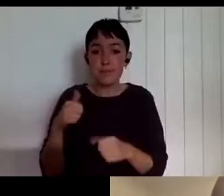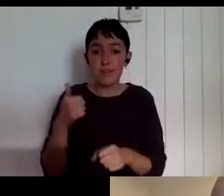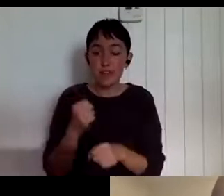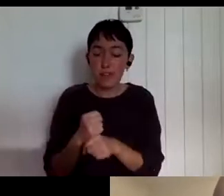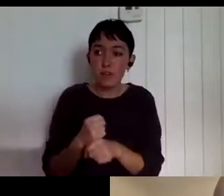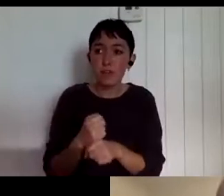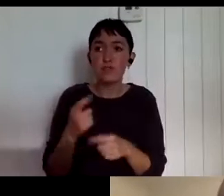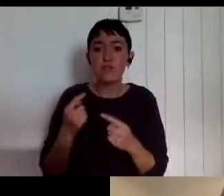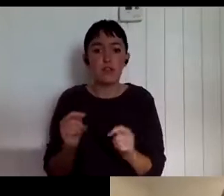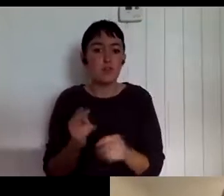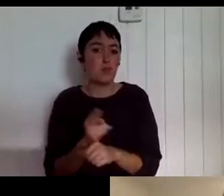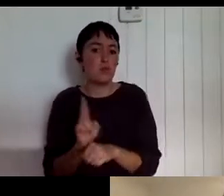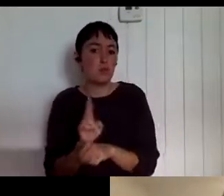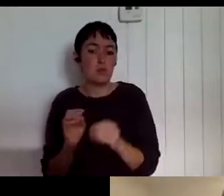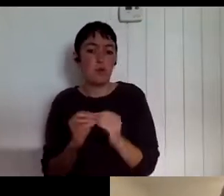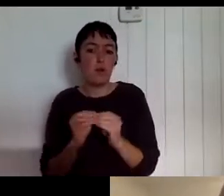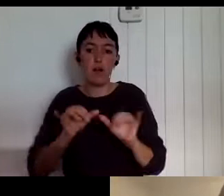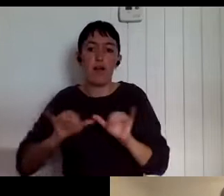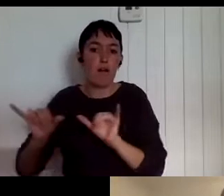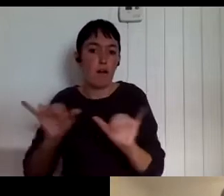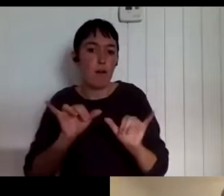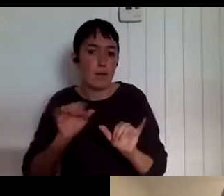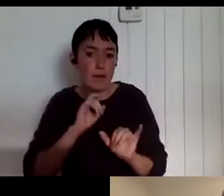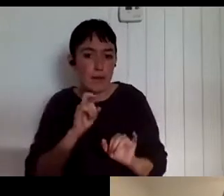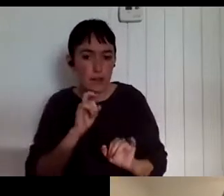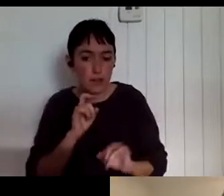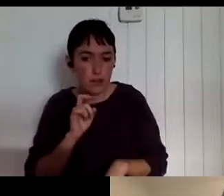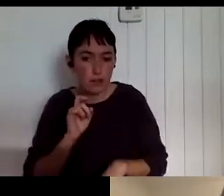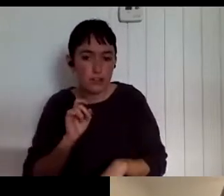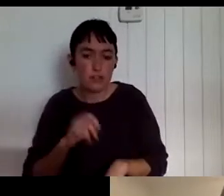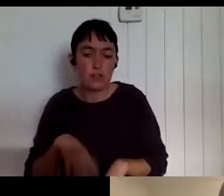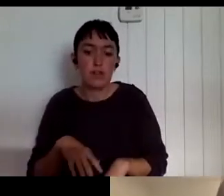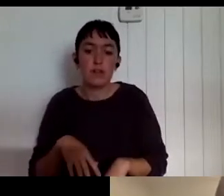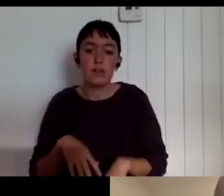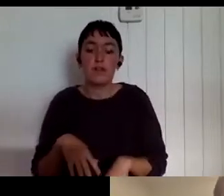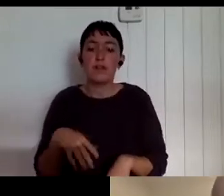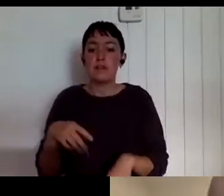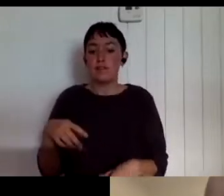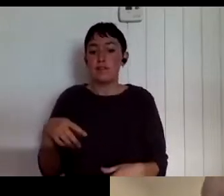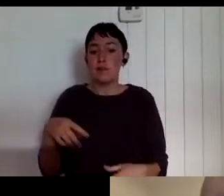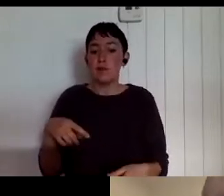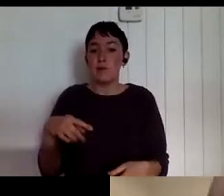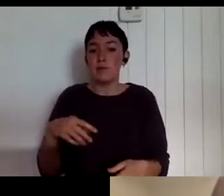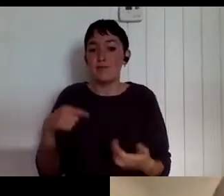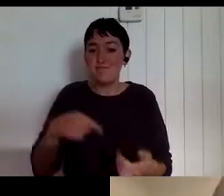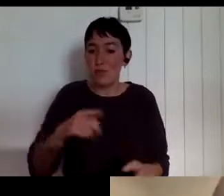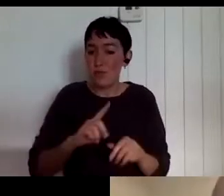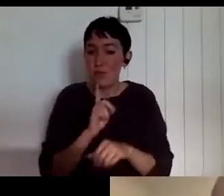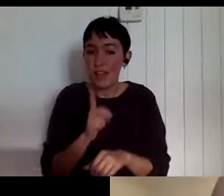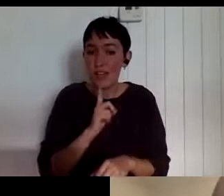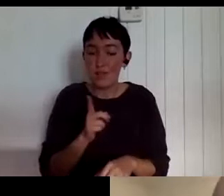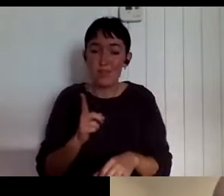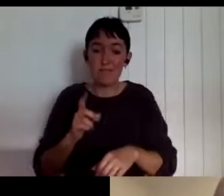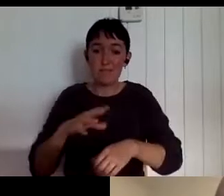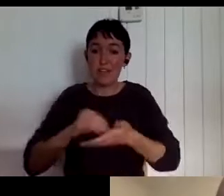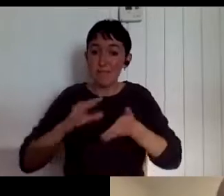more common metals. So you don't have to take not only these primitive metals that are at a small capacity, so they're very expensive. They're also hard to mine.